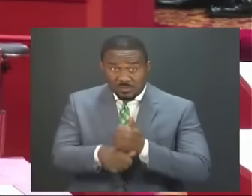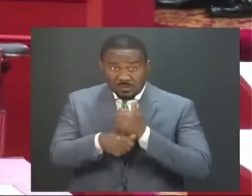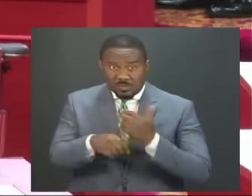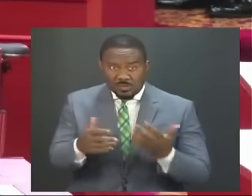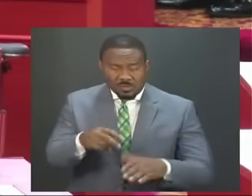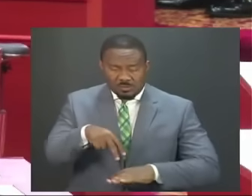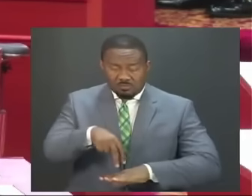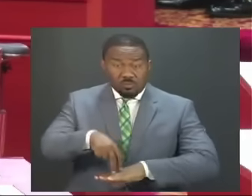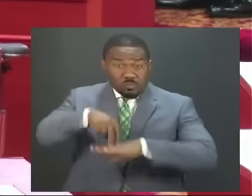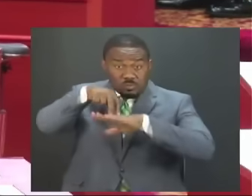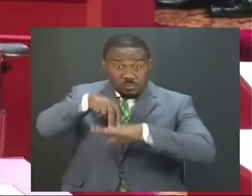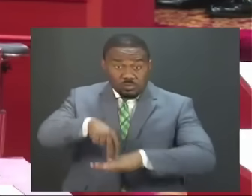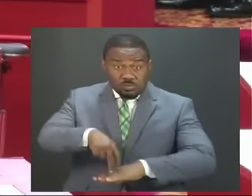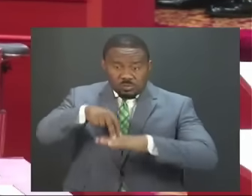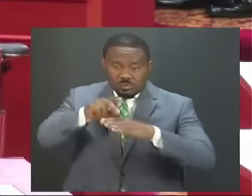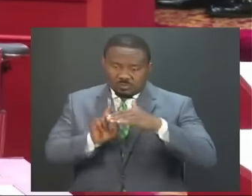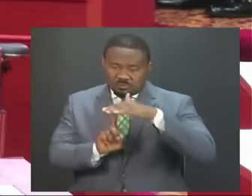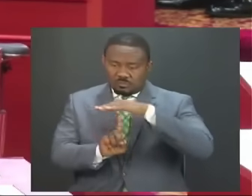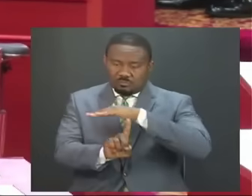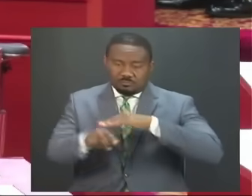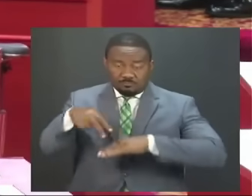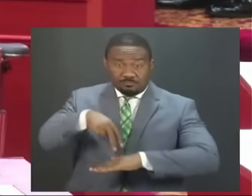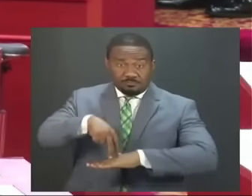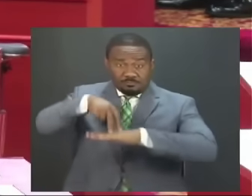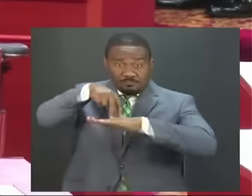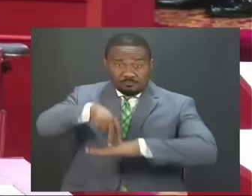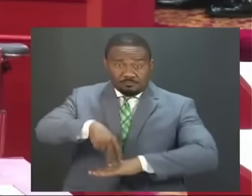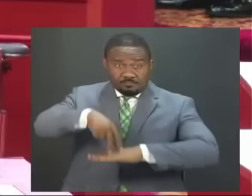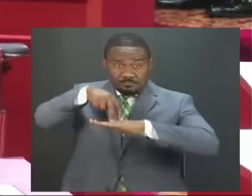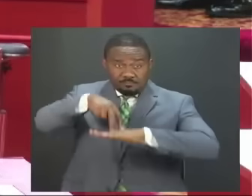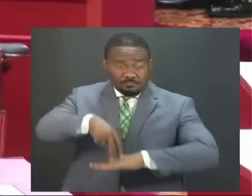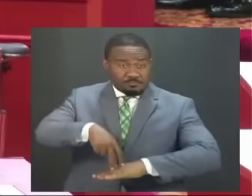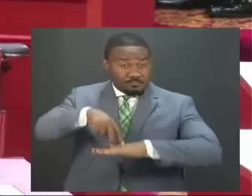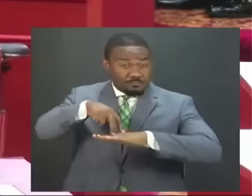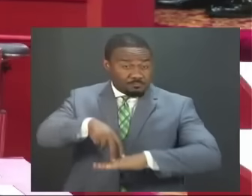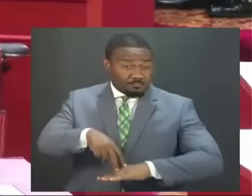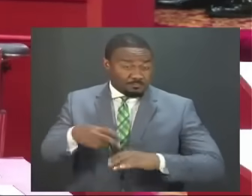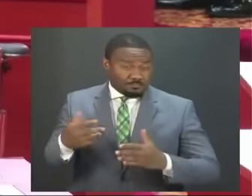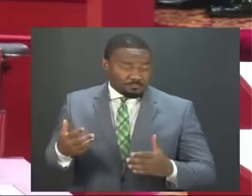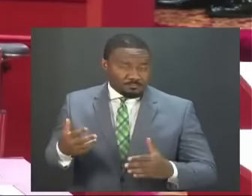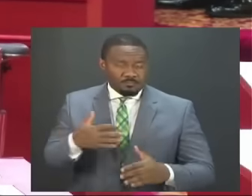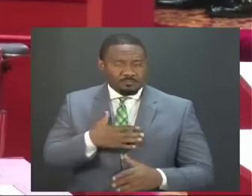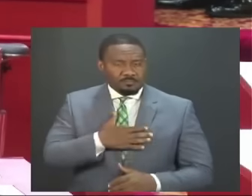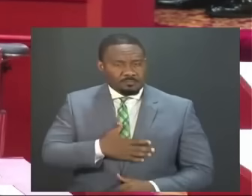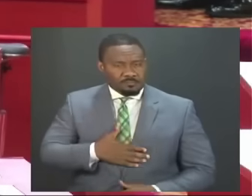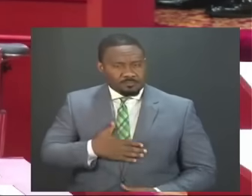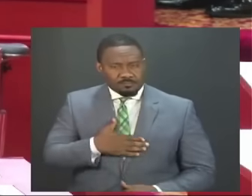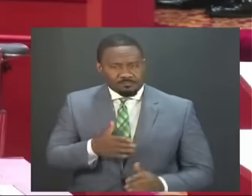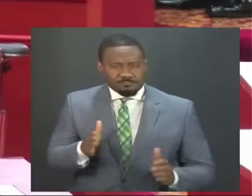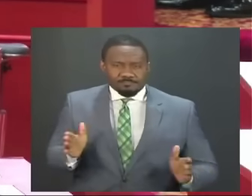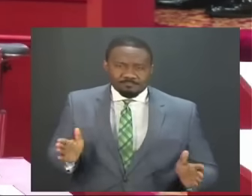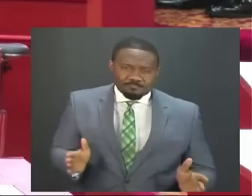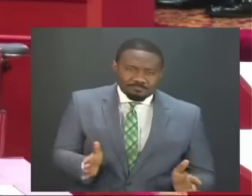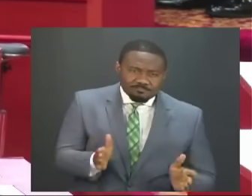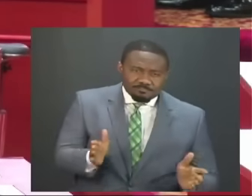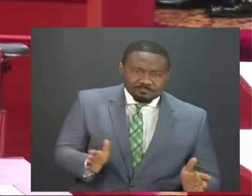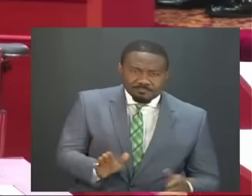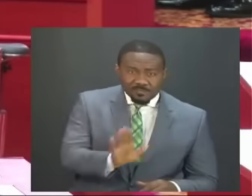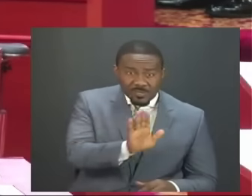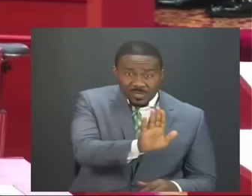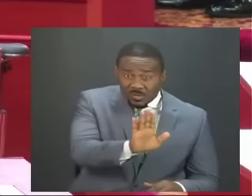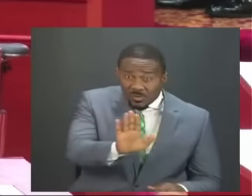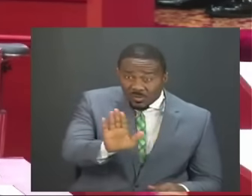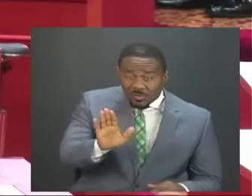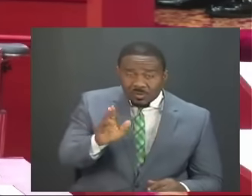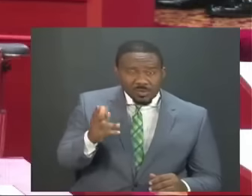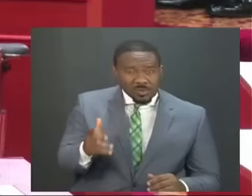elevators going up and down, and then the wear and tear. So please urge your assistants in the offices